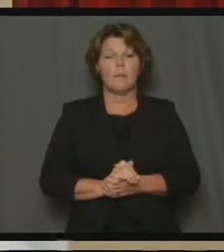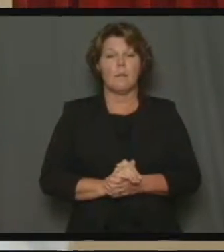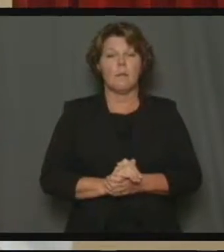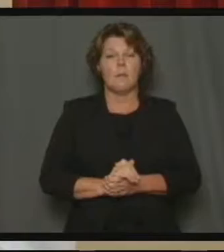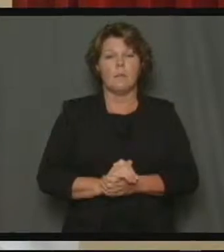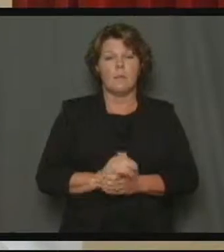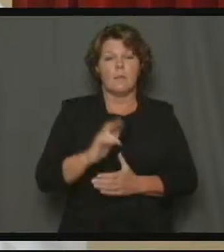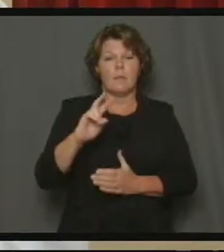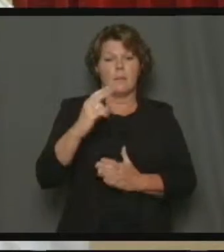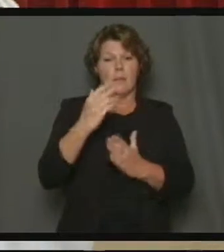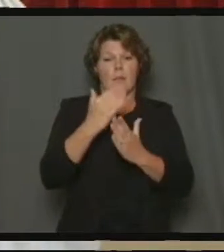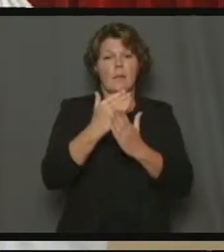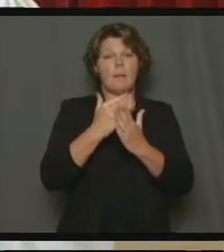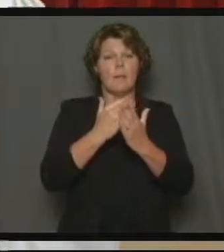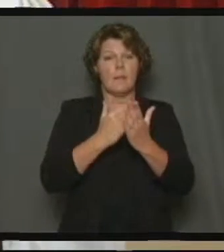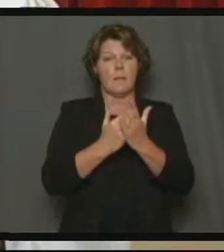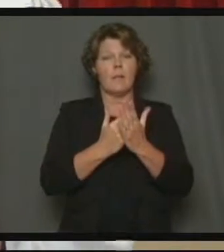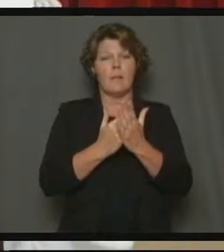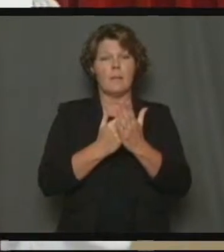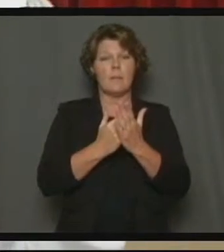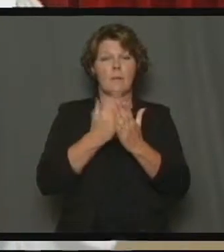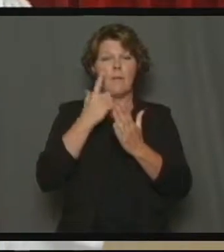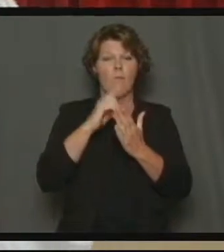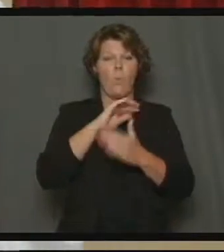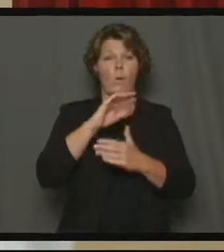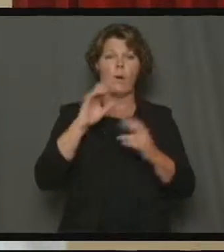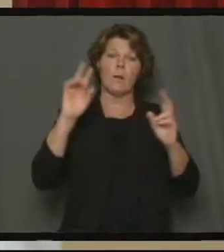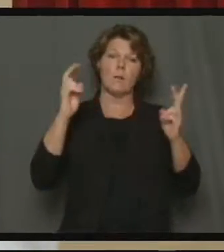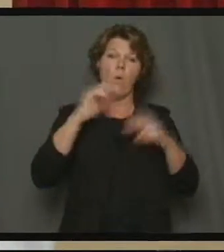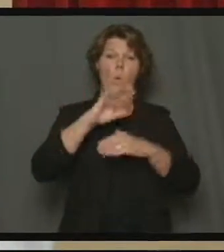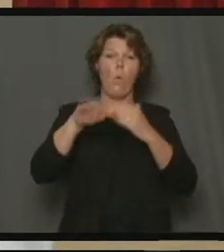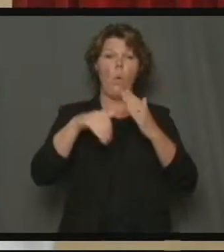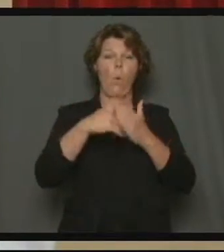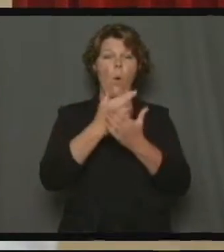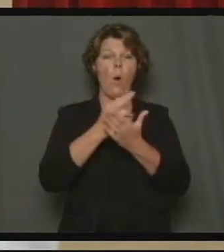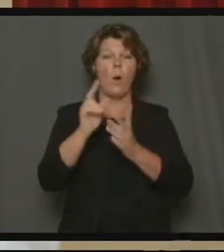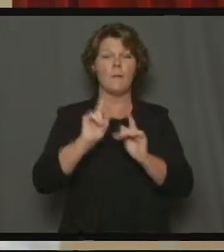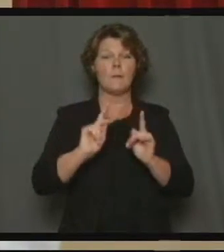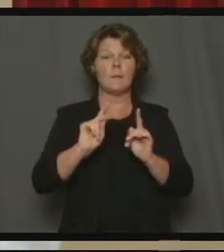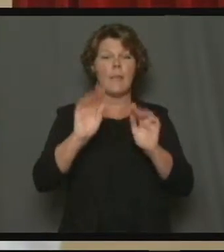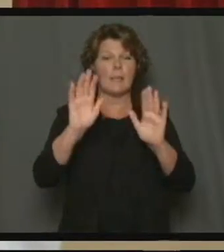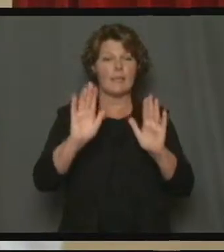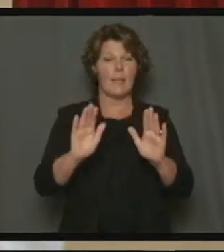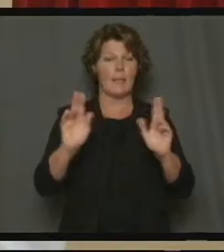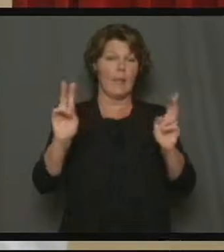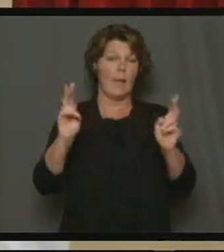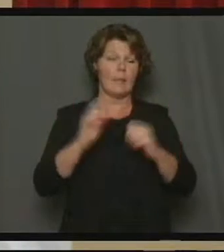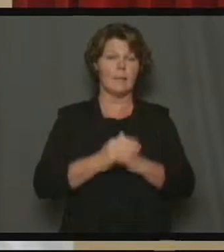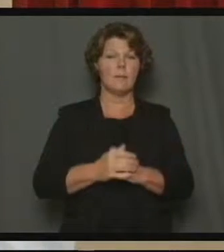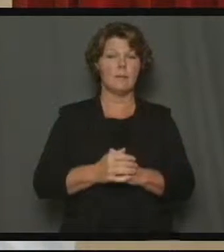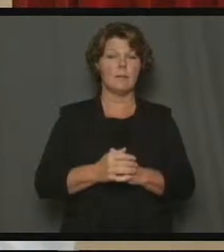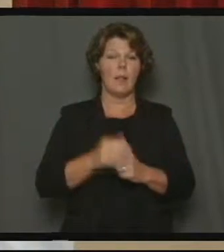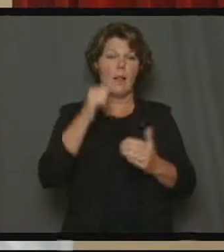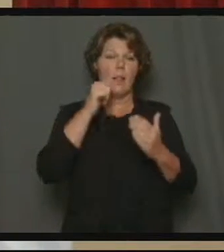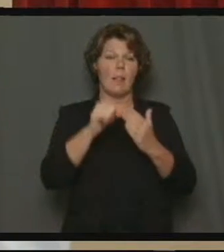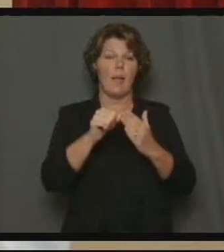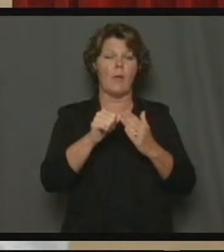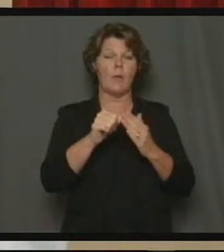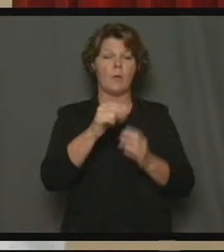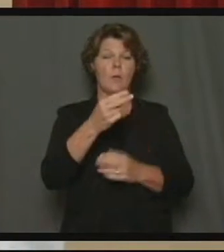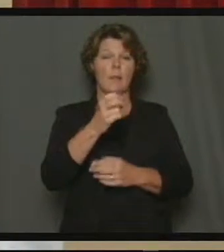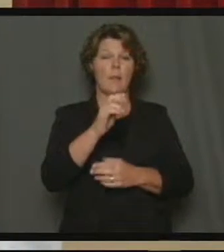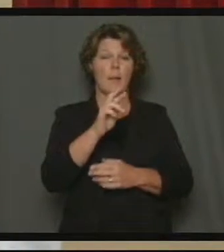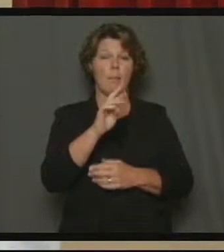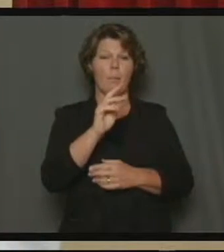And our second lesson, appointed for this All Saints Sunday, is from the letter to the Hebrews, chapter